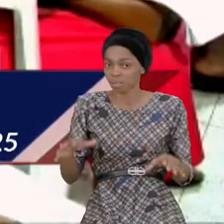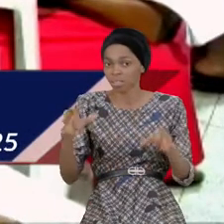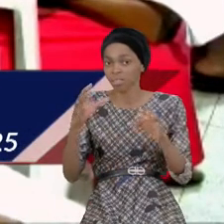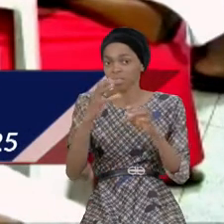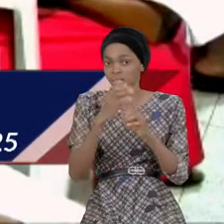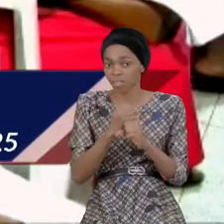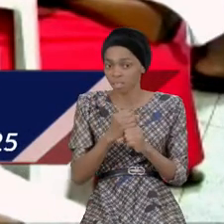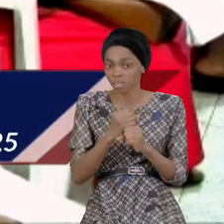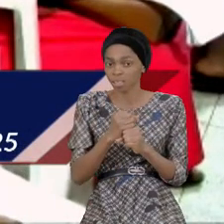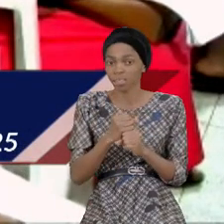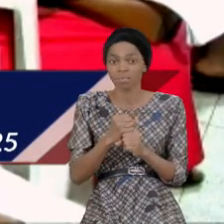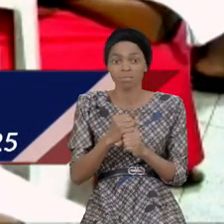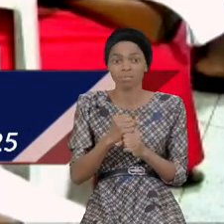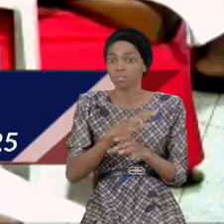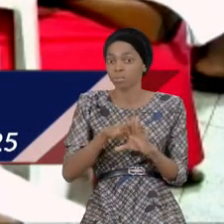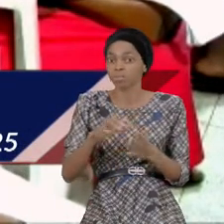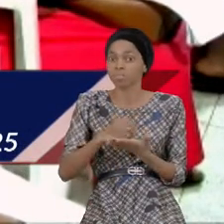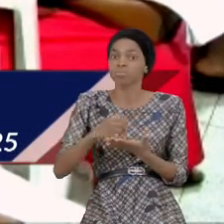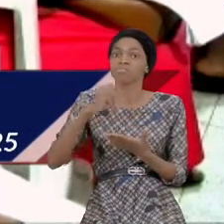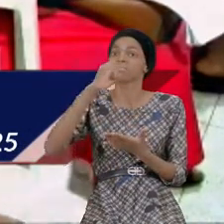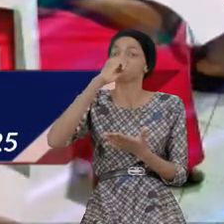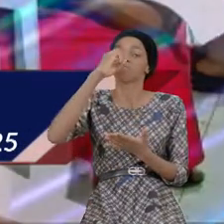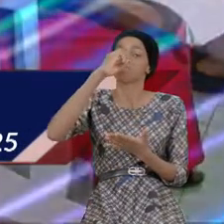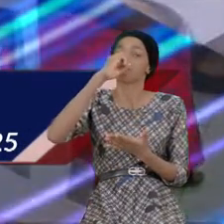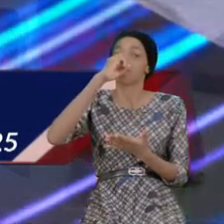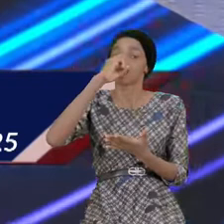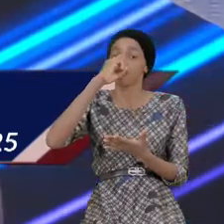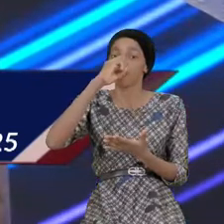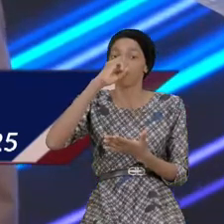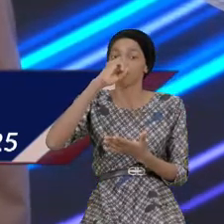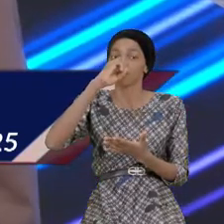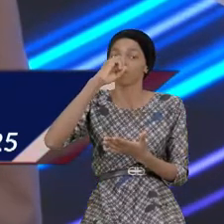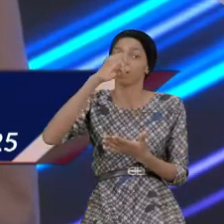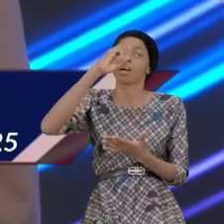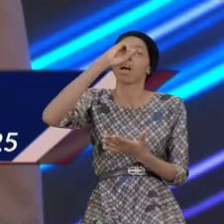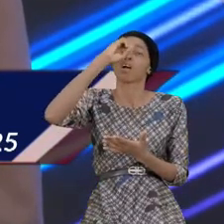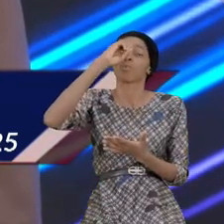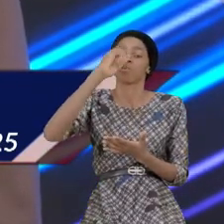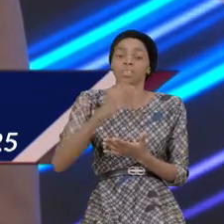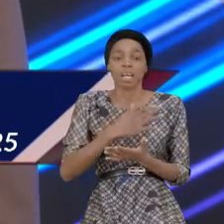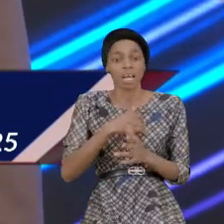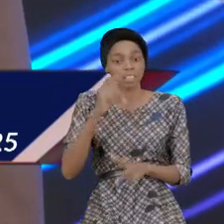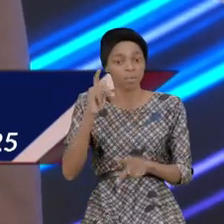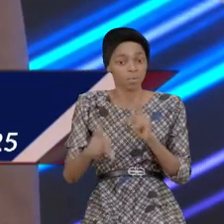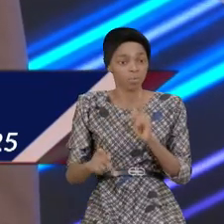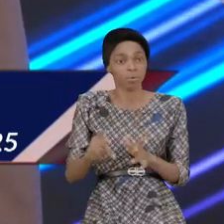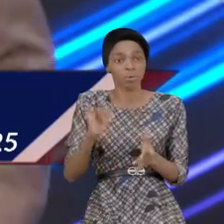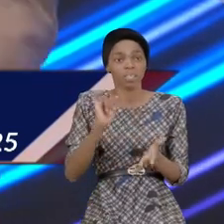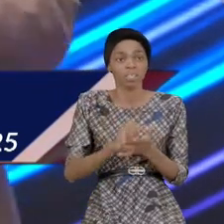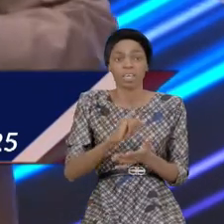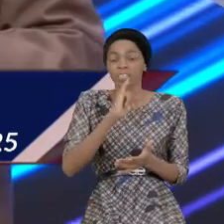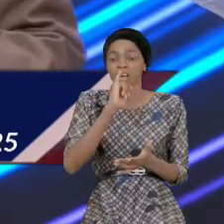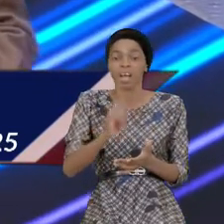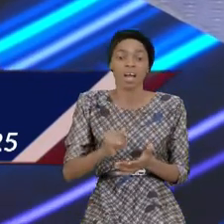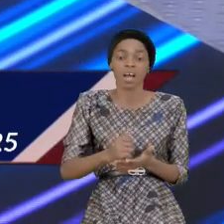don't drink alcohol. And the people who are drinking, they are drinking with alcohol.